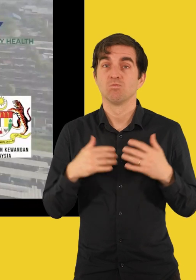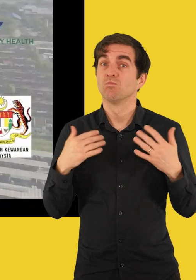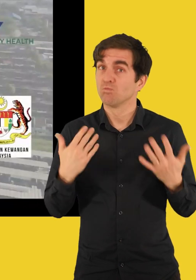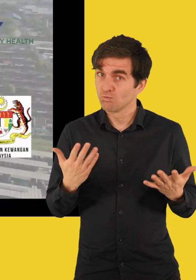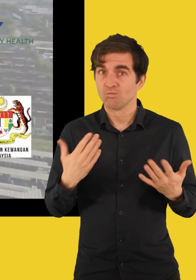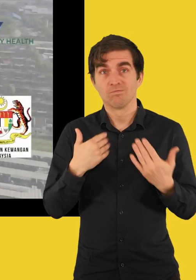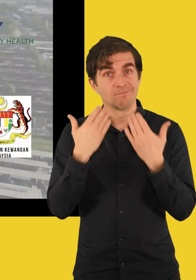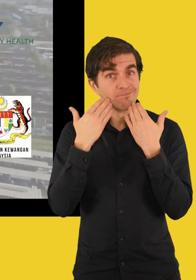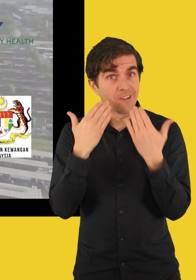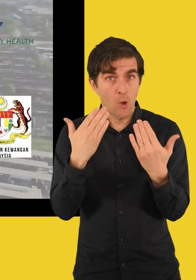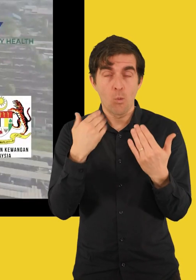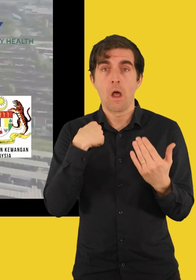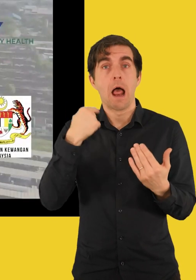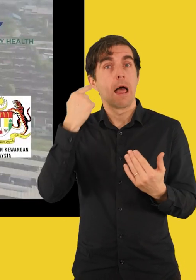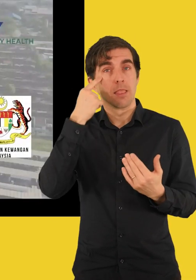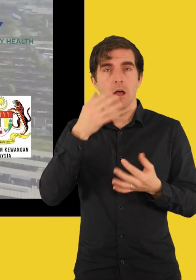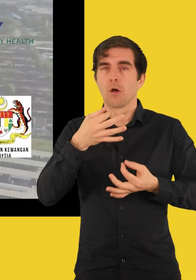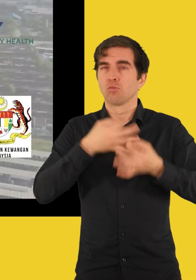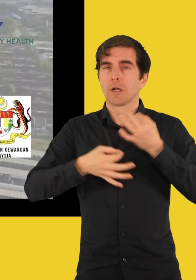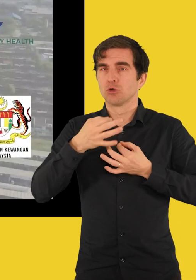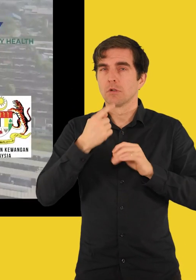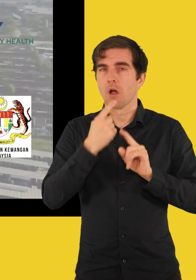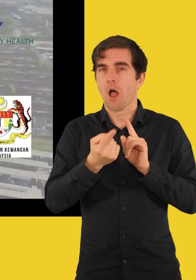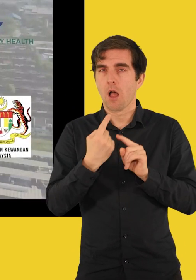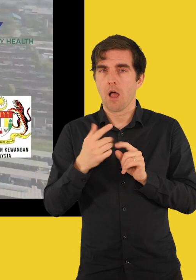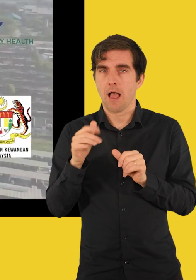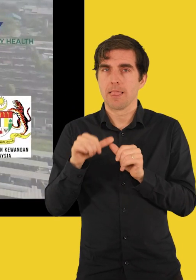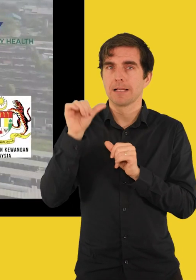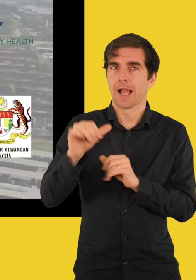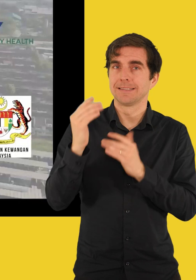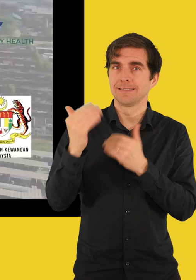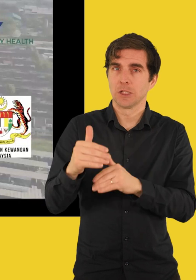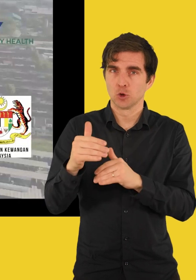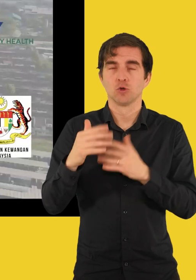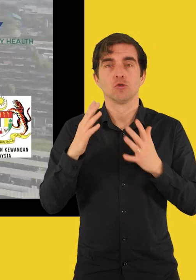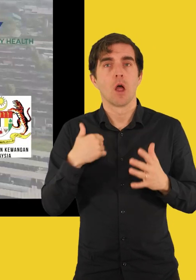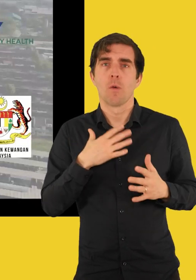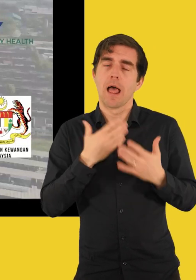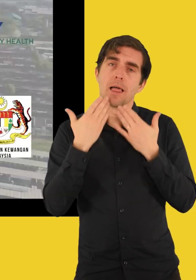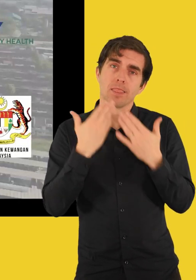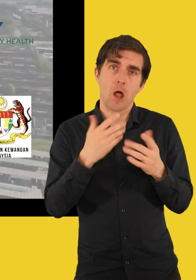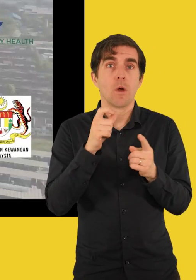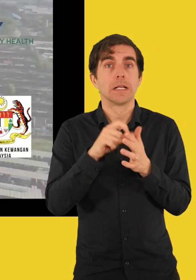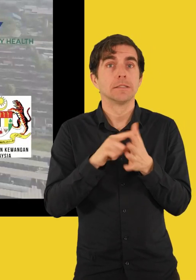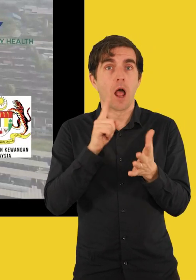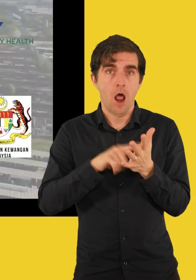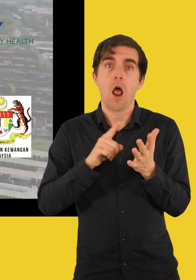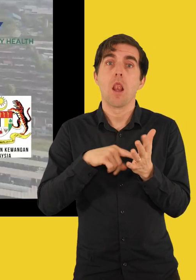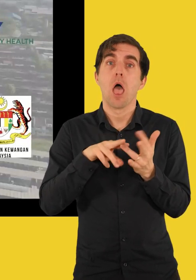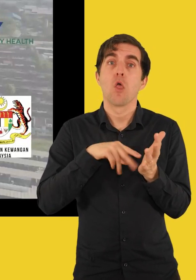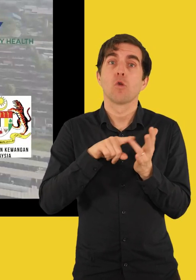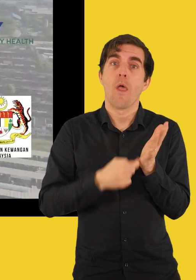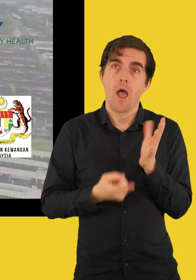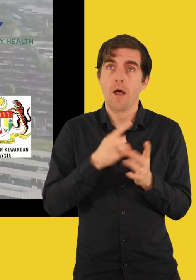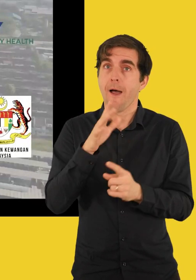Okay, and I thank you. And I think we have question and answers at the next session. And again, I would like to